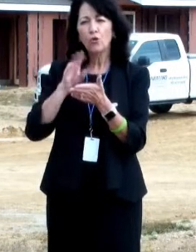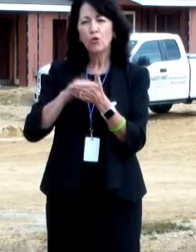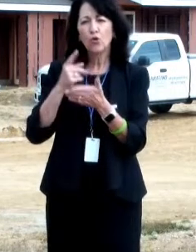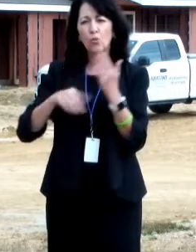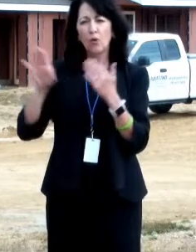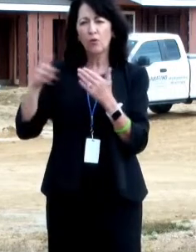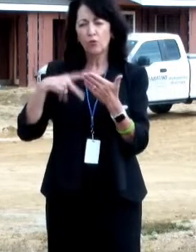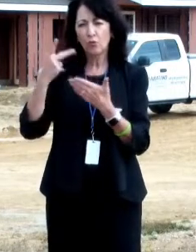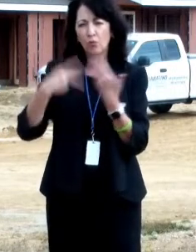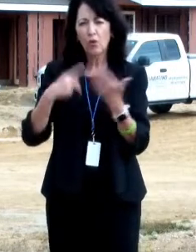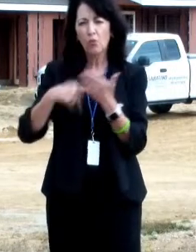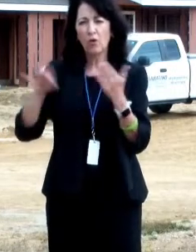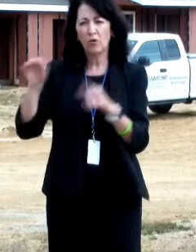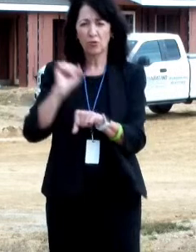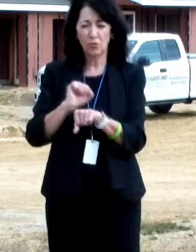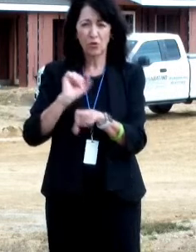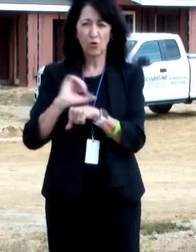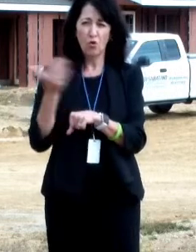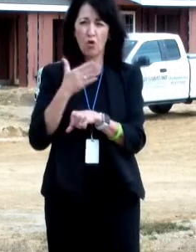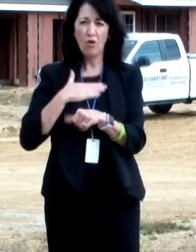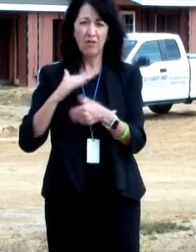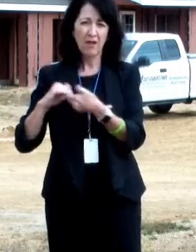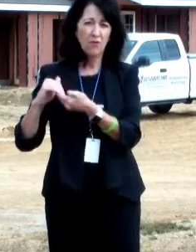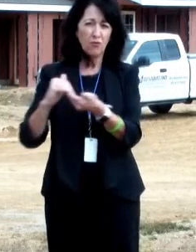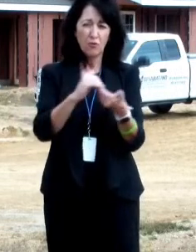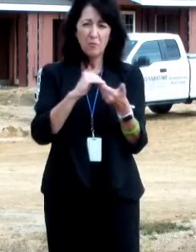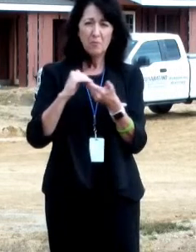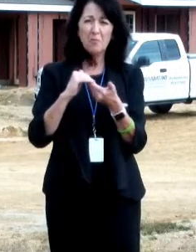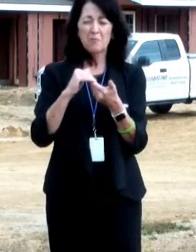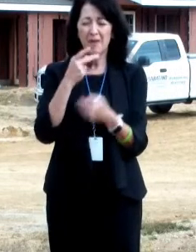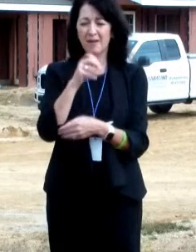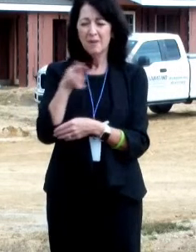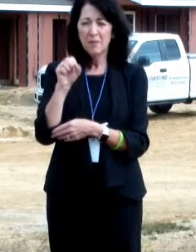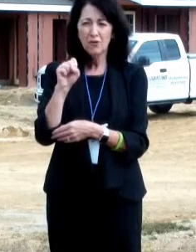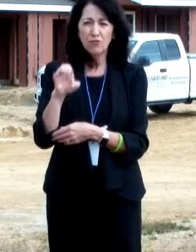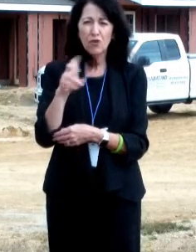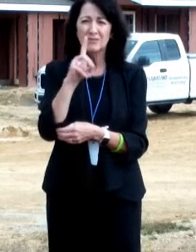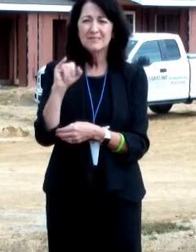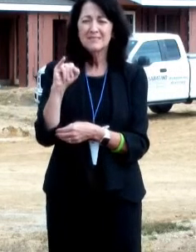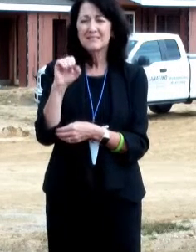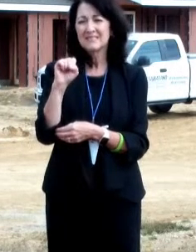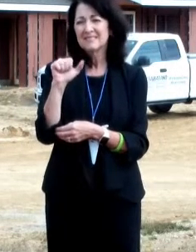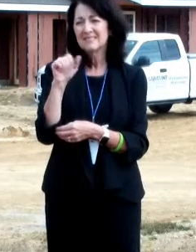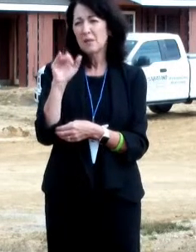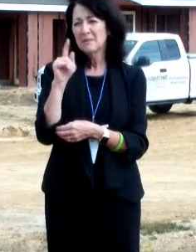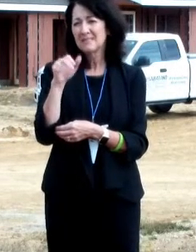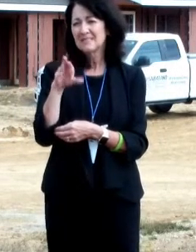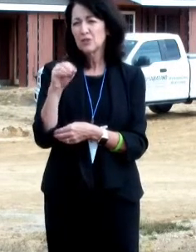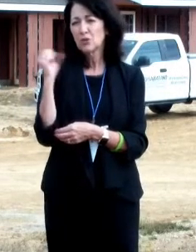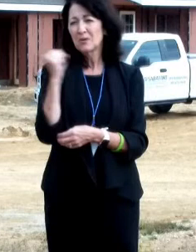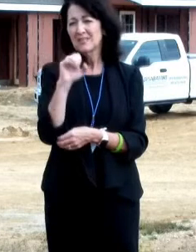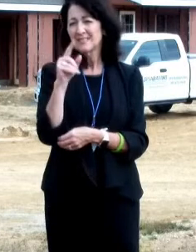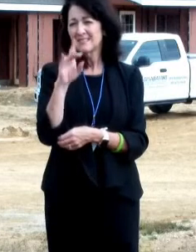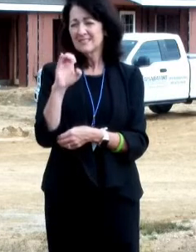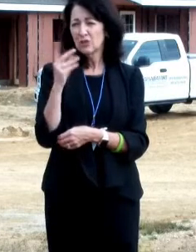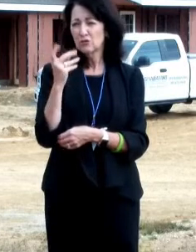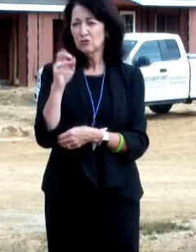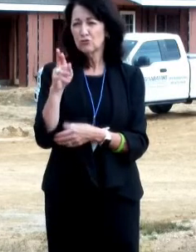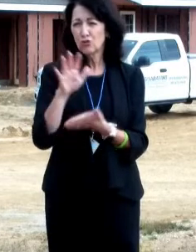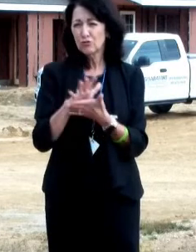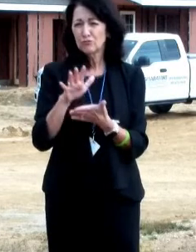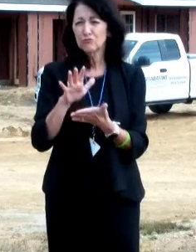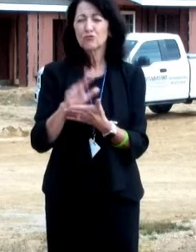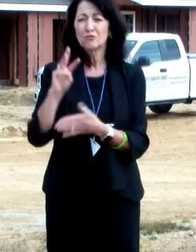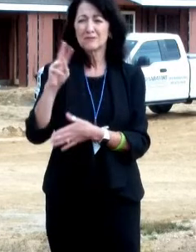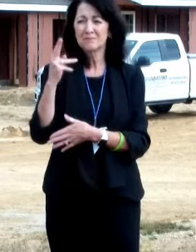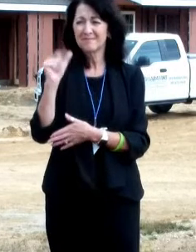partners, the Wilmington Housing Authority, Penrose, DeSabatino, Eastside Charter School, Delaware State Housing Authority, the list goes